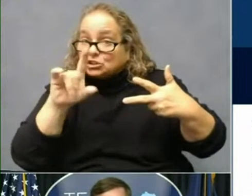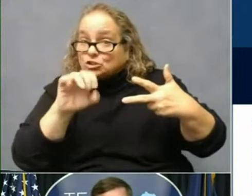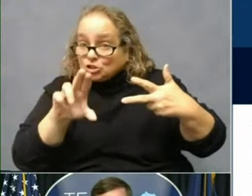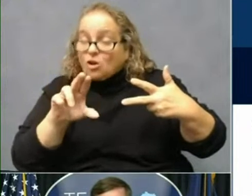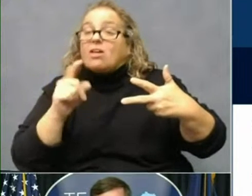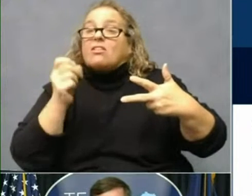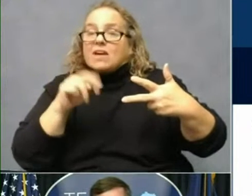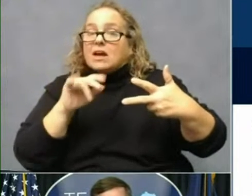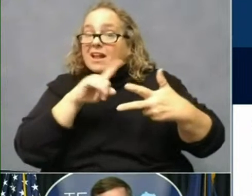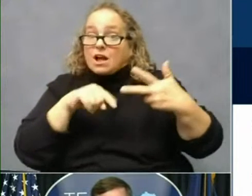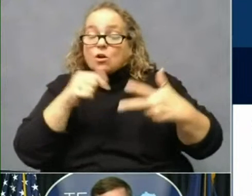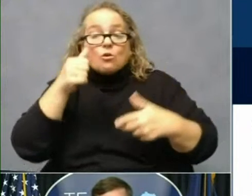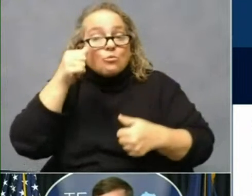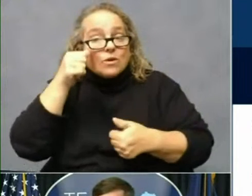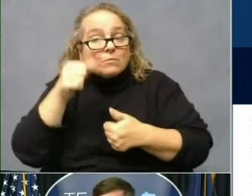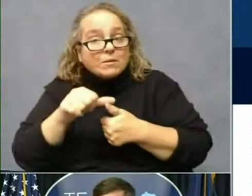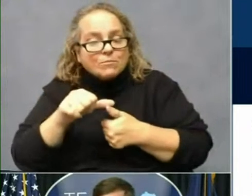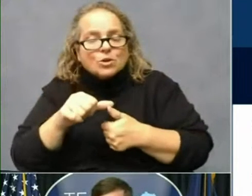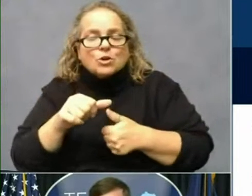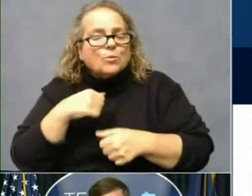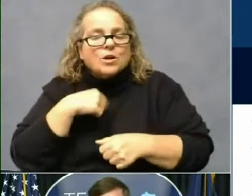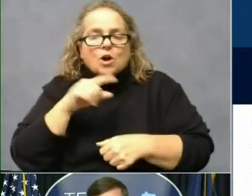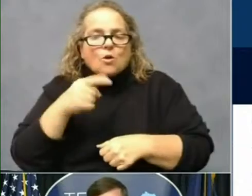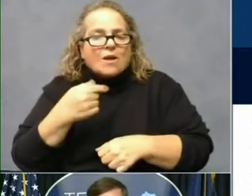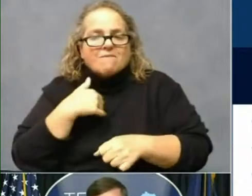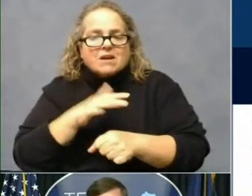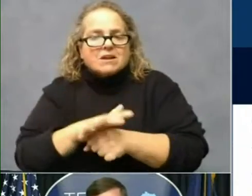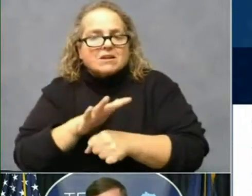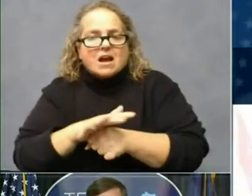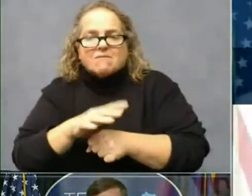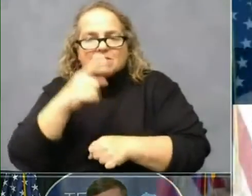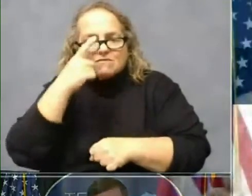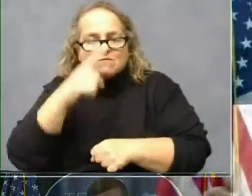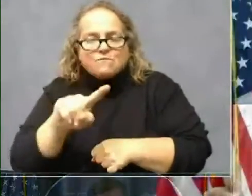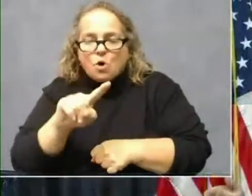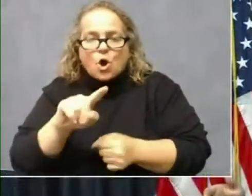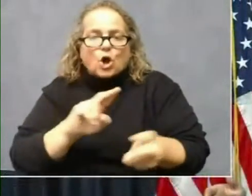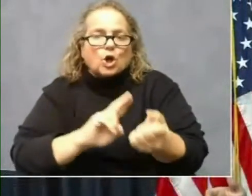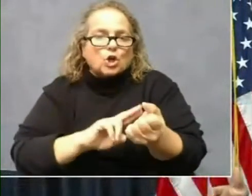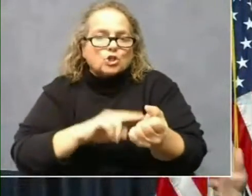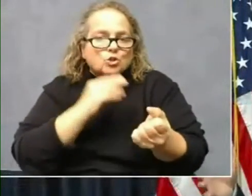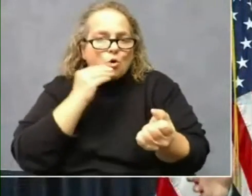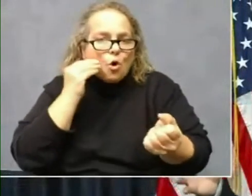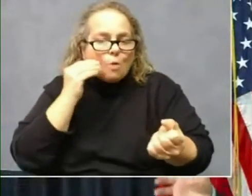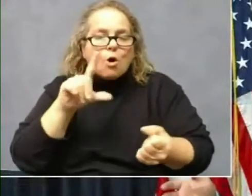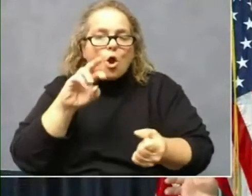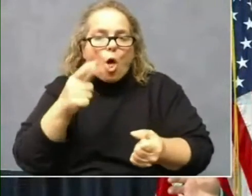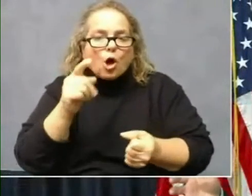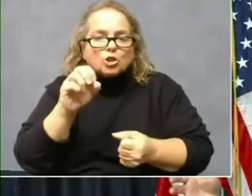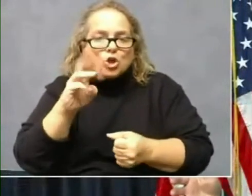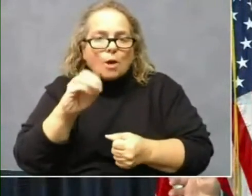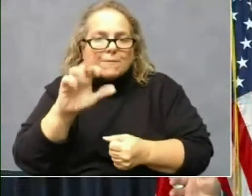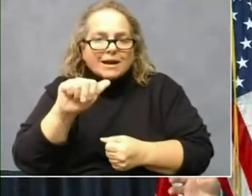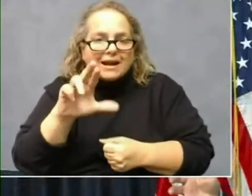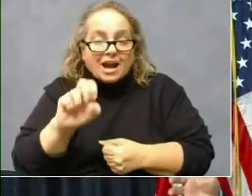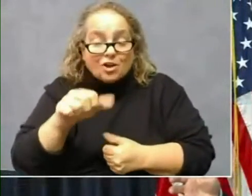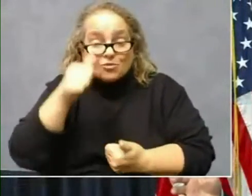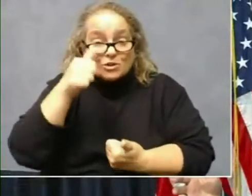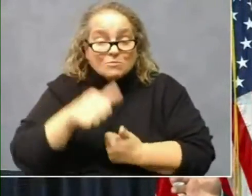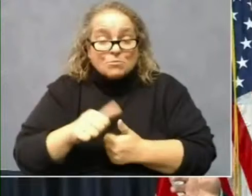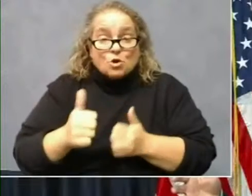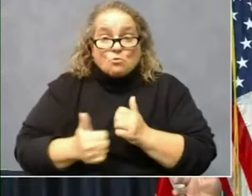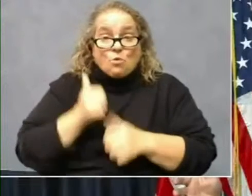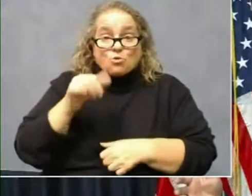that vaccination program to go as quickly as possible. If we can cut off 66% of our fatalities in the first 2.5 months of our